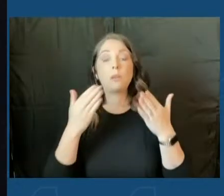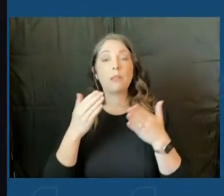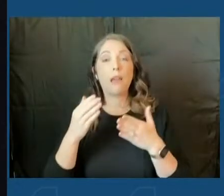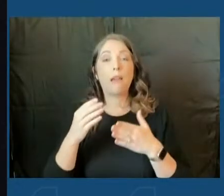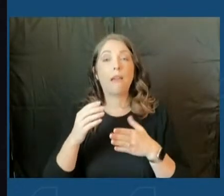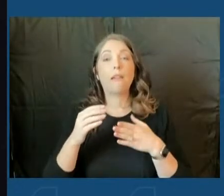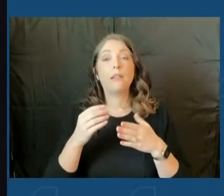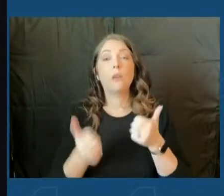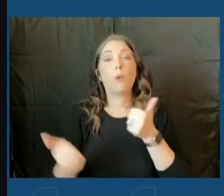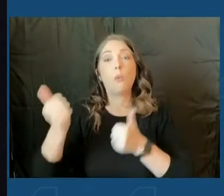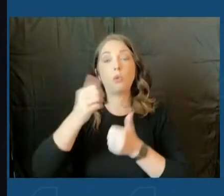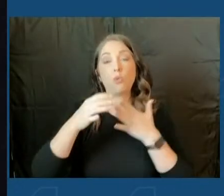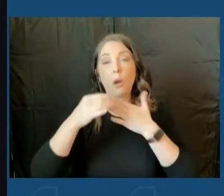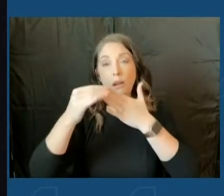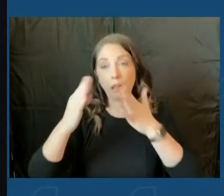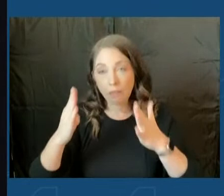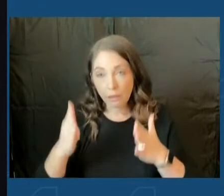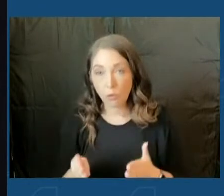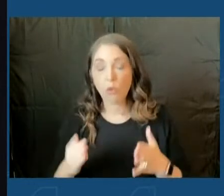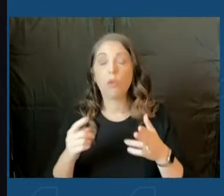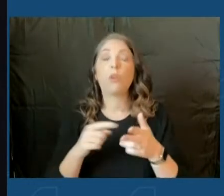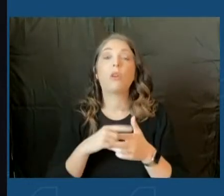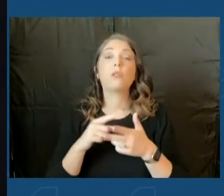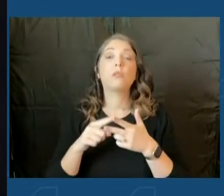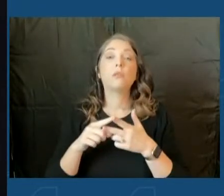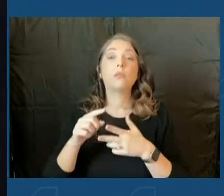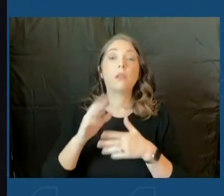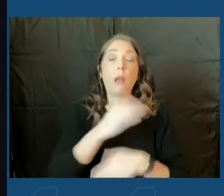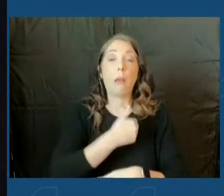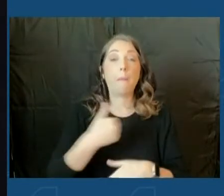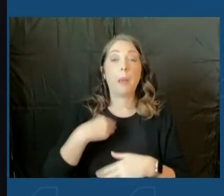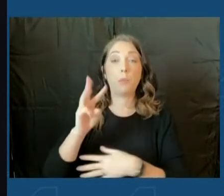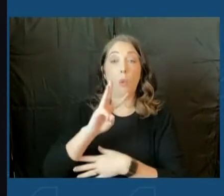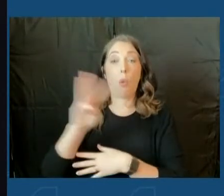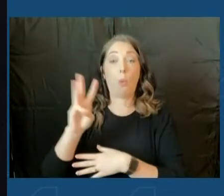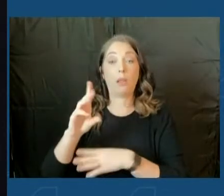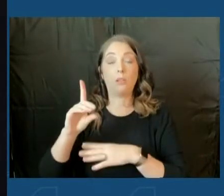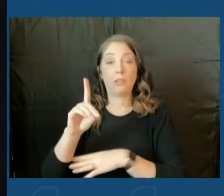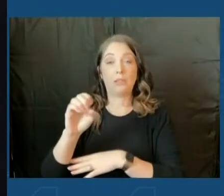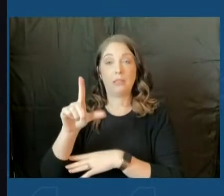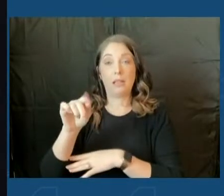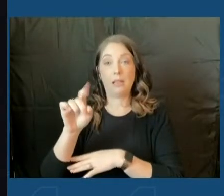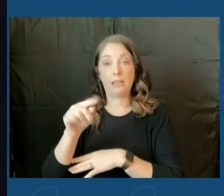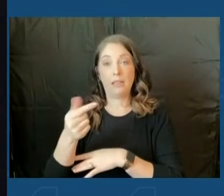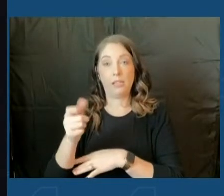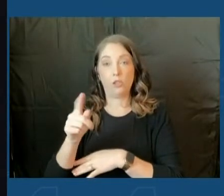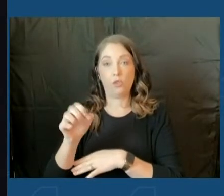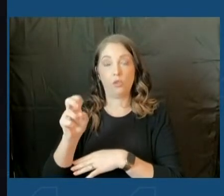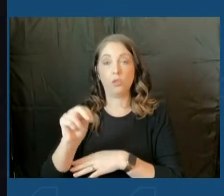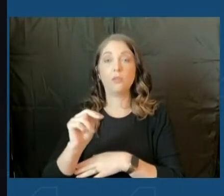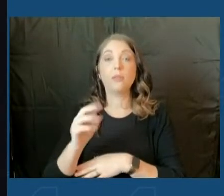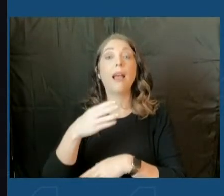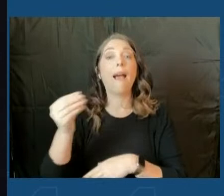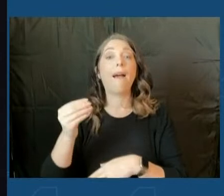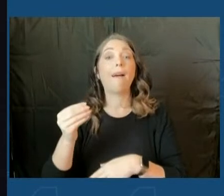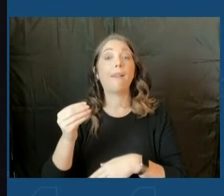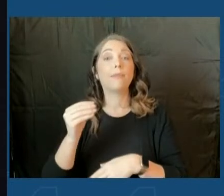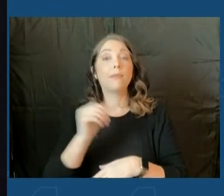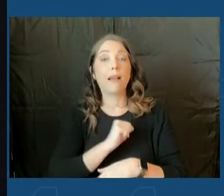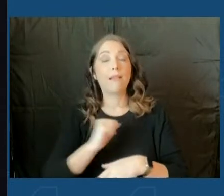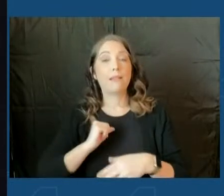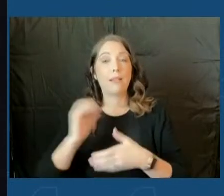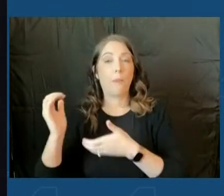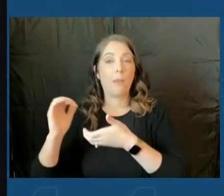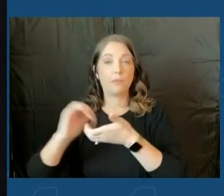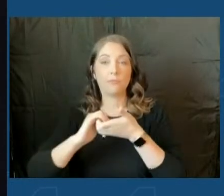of our Western New York delegation, and in fact, all of my Assembly colleagues for prioritizing this legislation. But I want